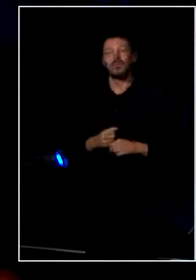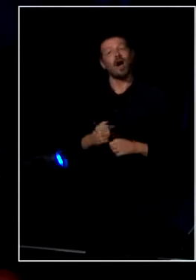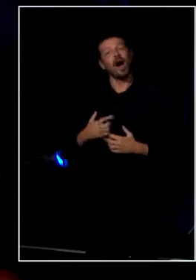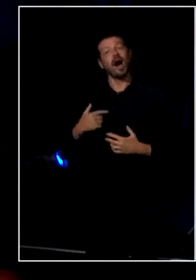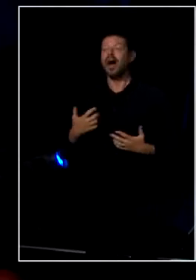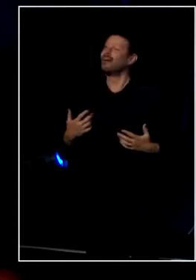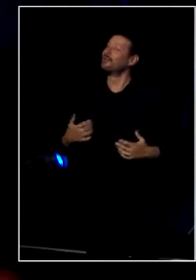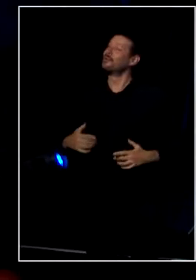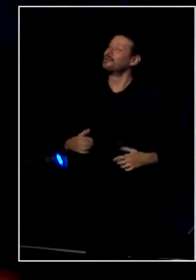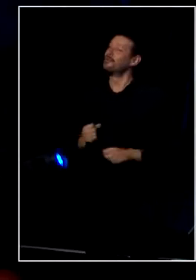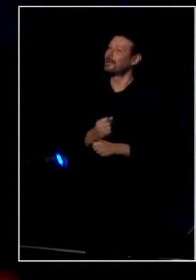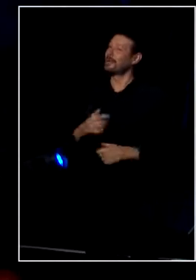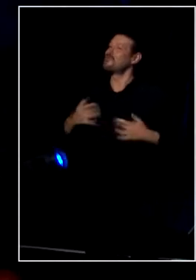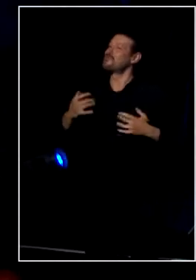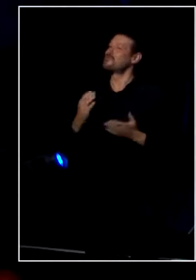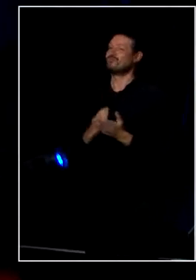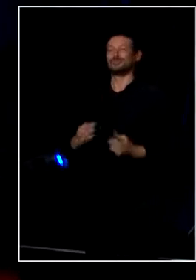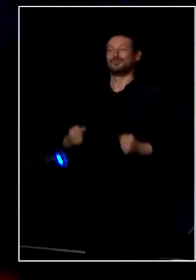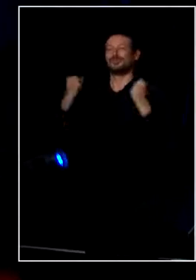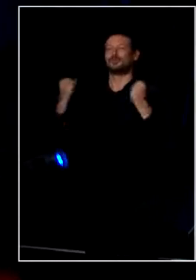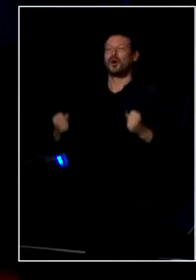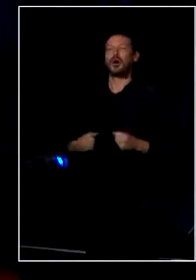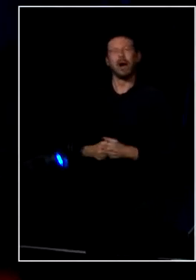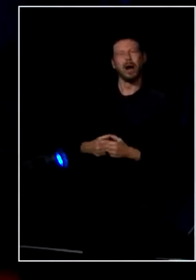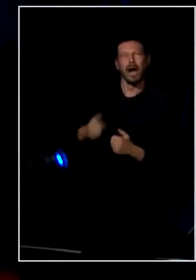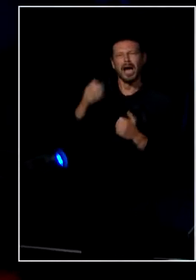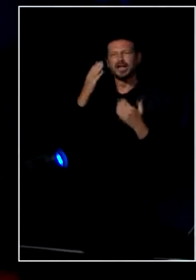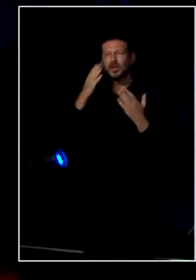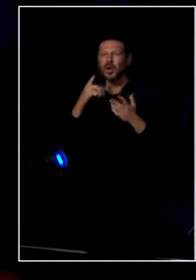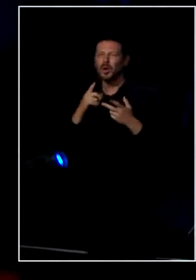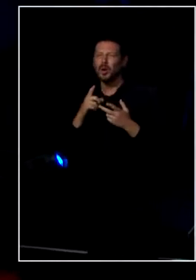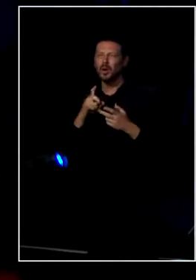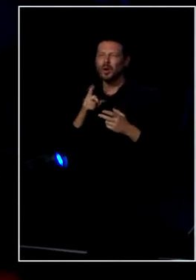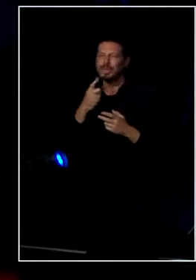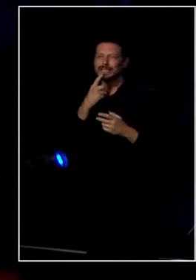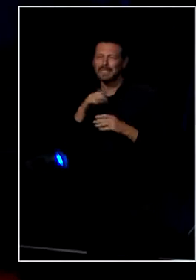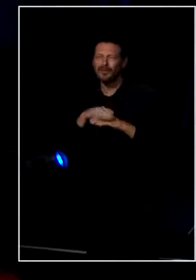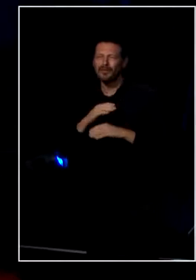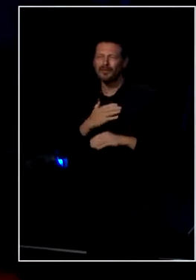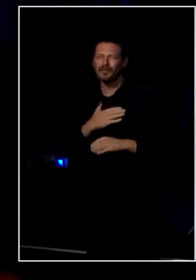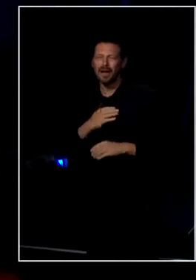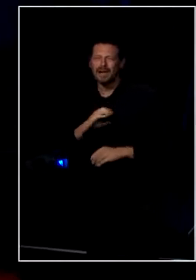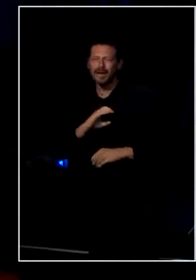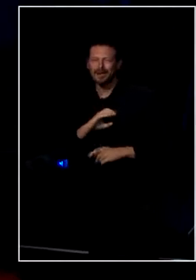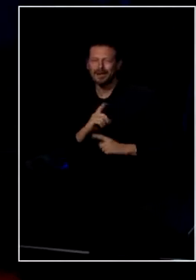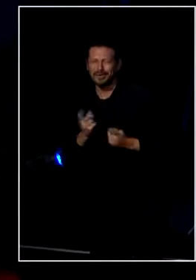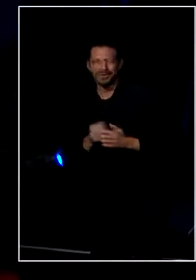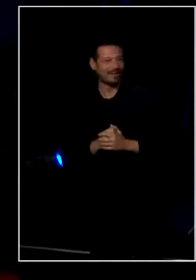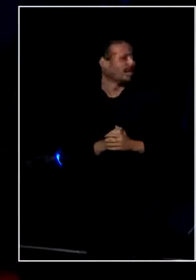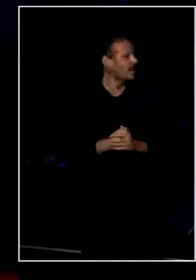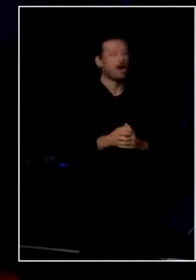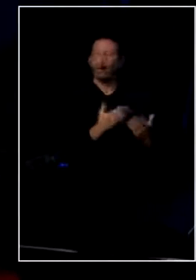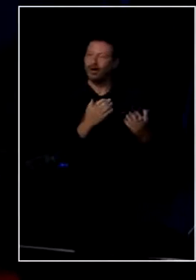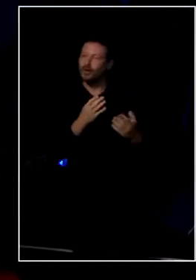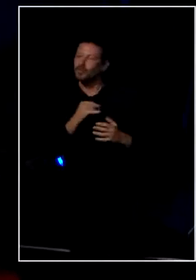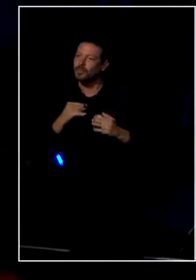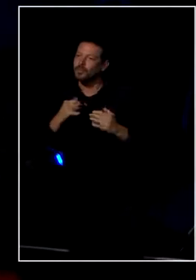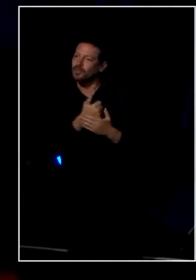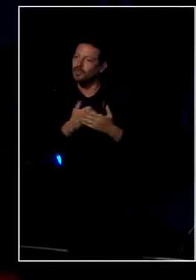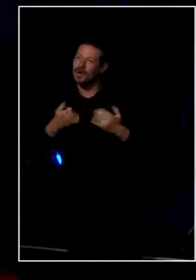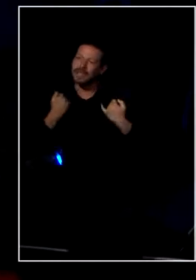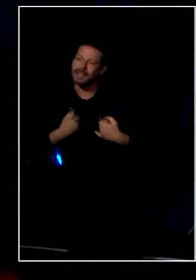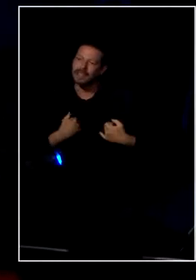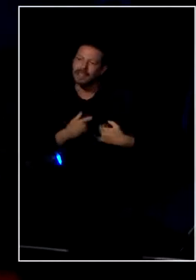that. I don't know what that says about me, but... Yeah, I feel that. From a chronic illness perspective, like talking about